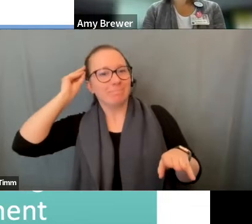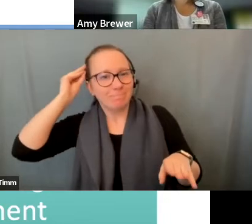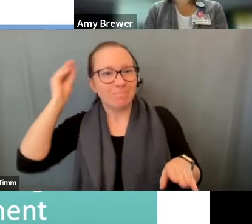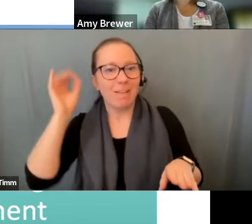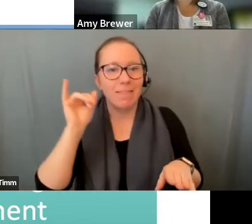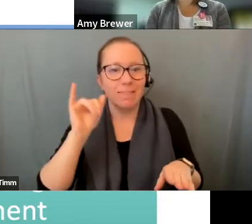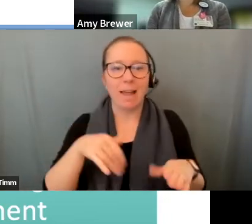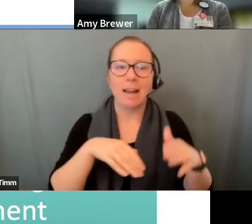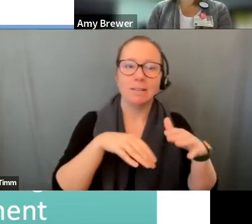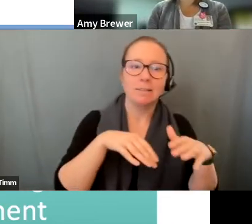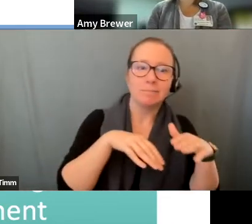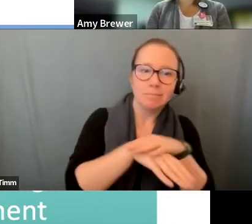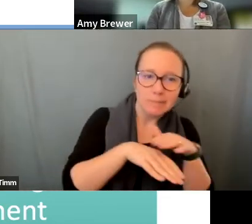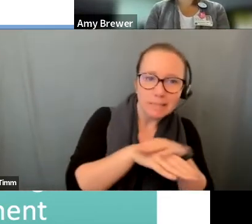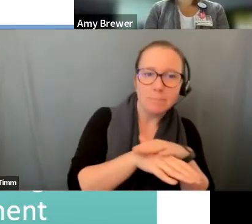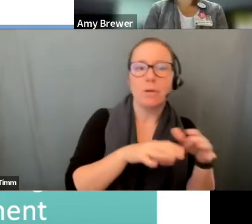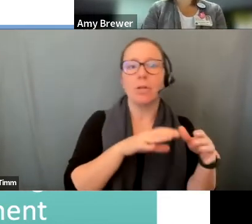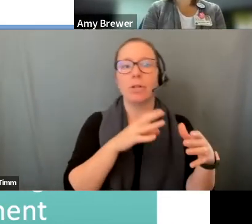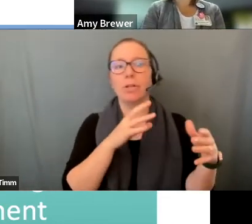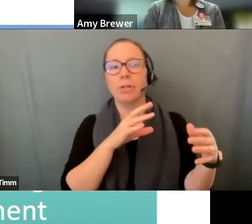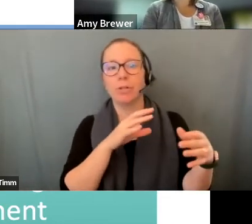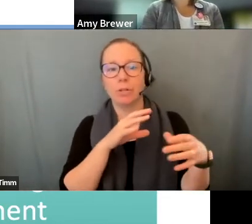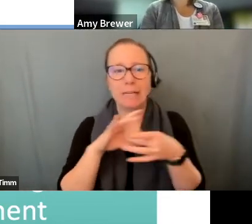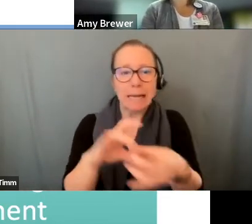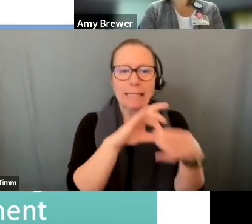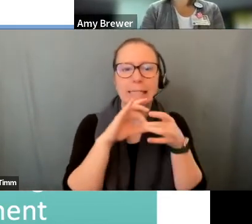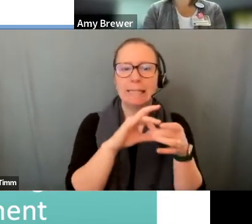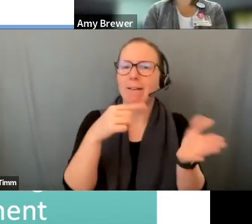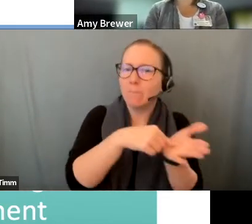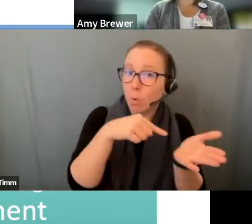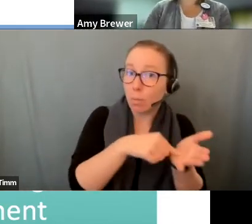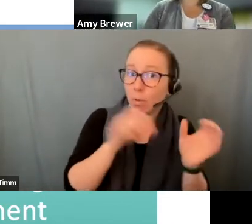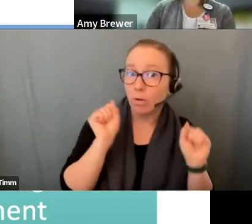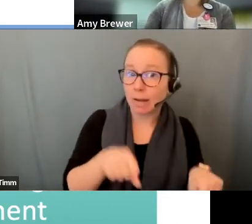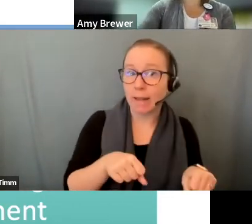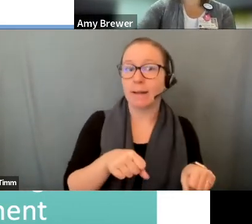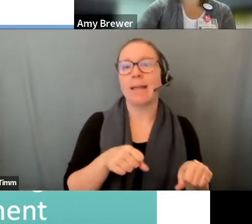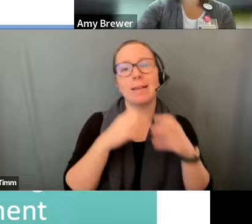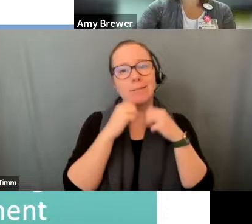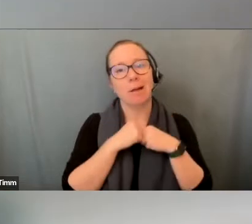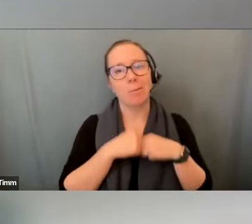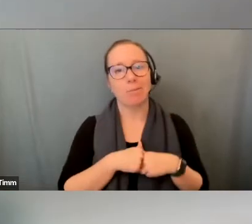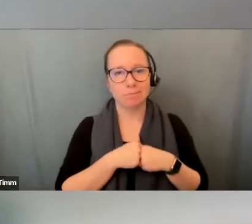desirable are really kind of the future of where we should go. So with that, I will stop.